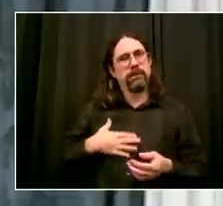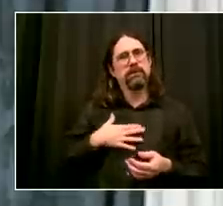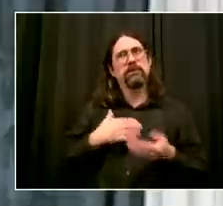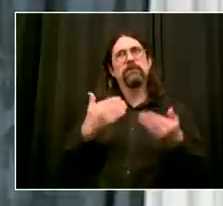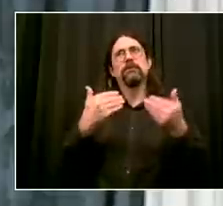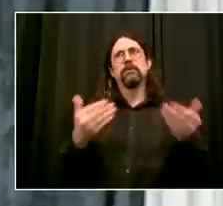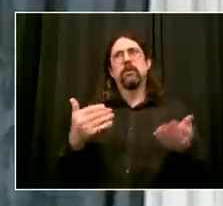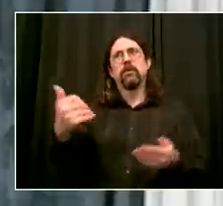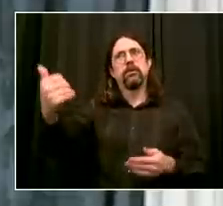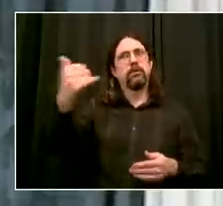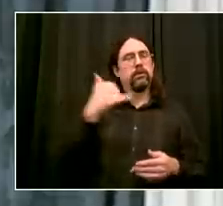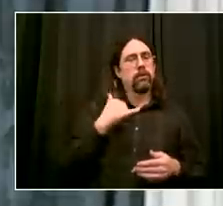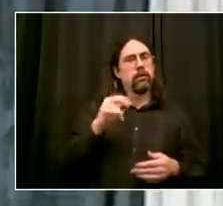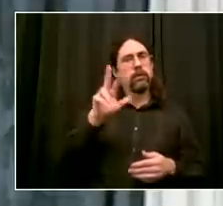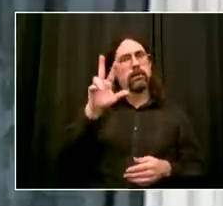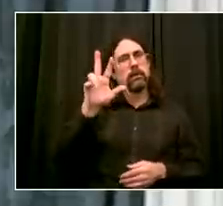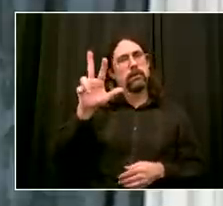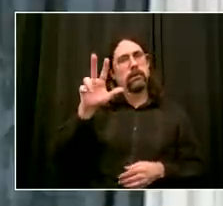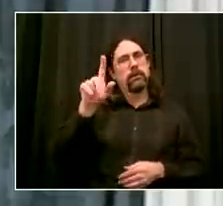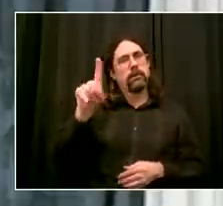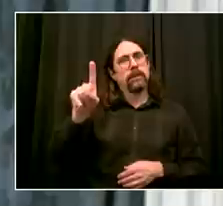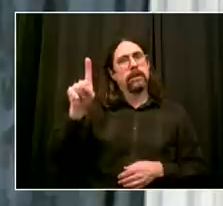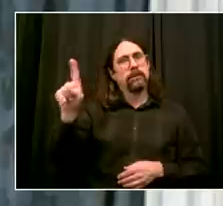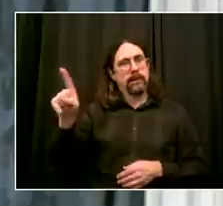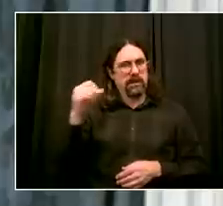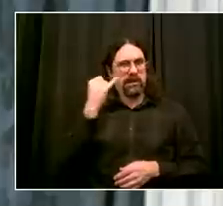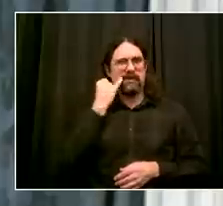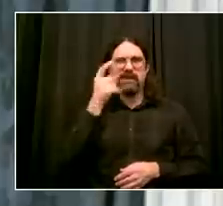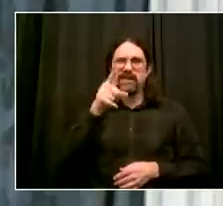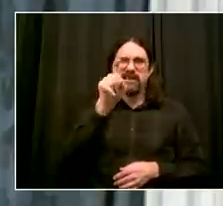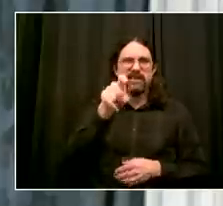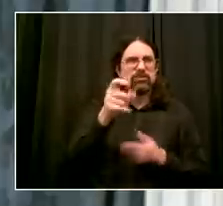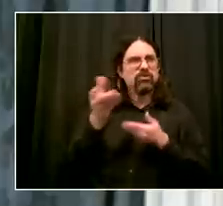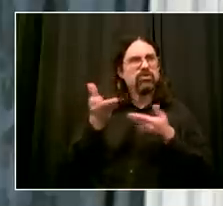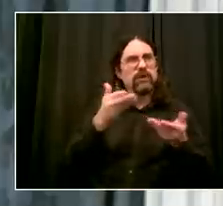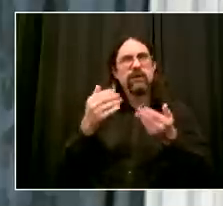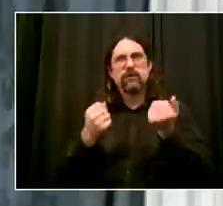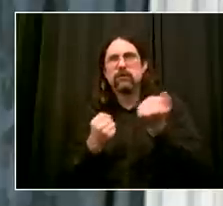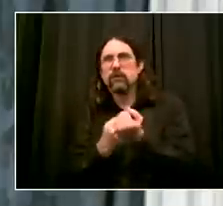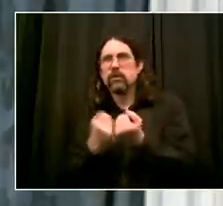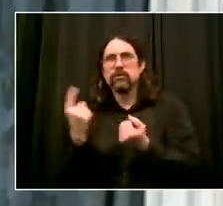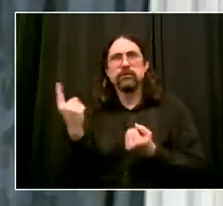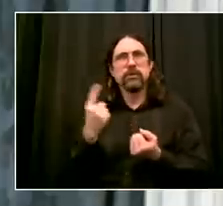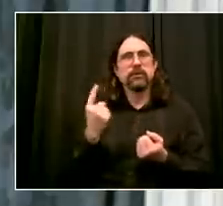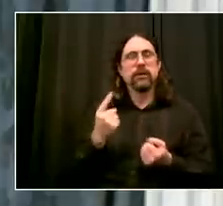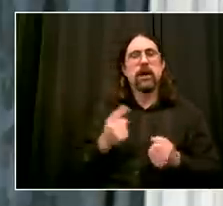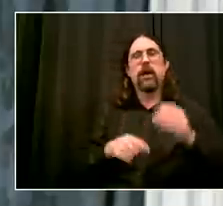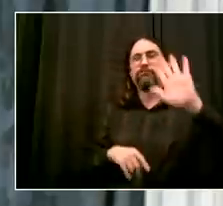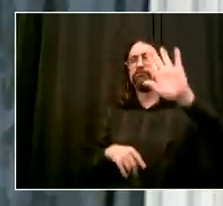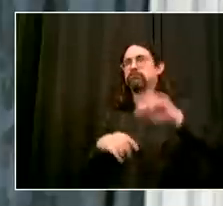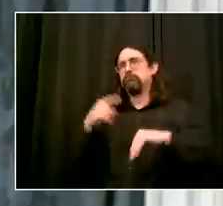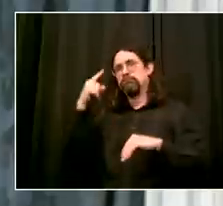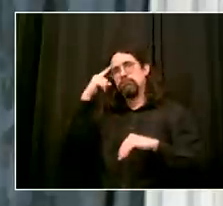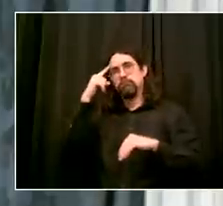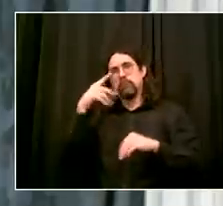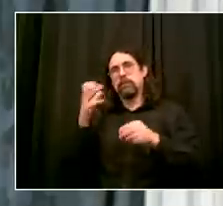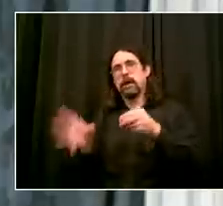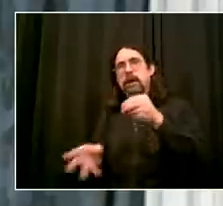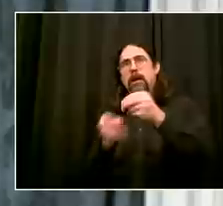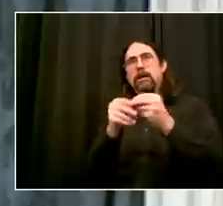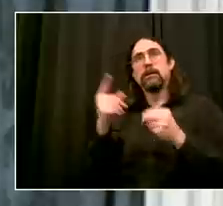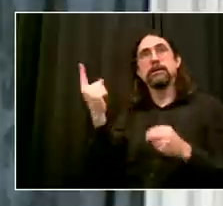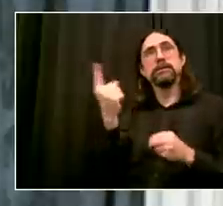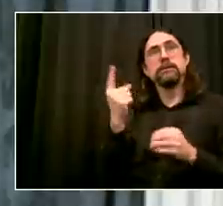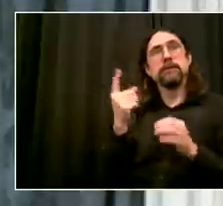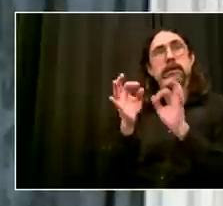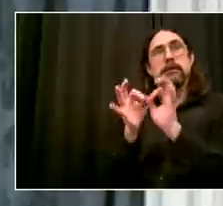is getting care for COVID-19. So if you are feeling symptoms, you should get tested as